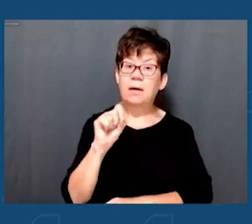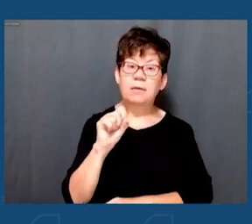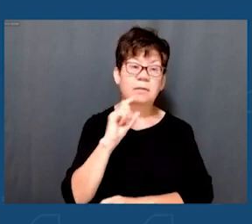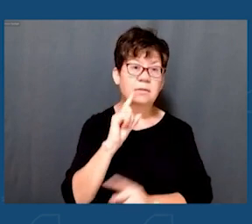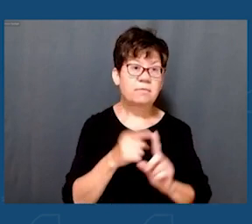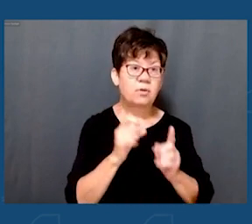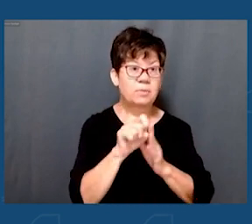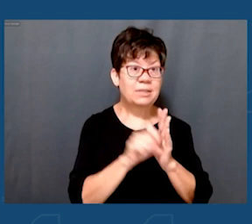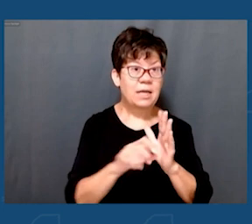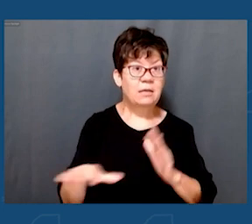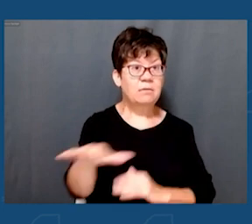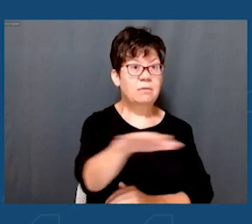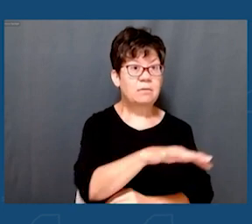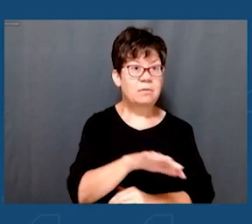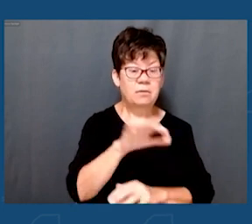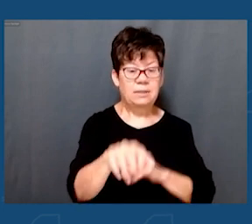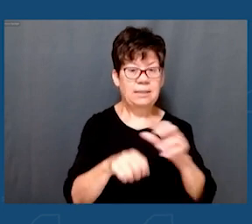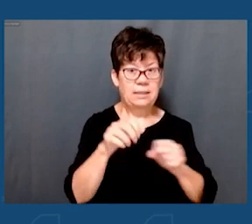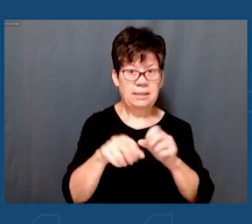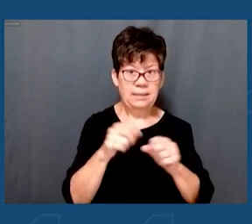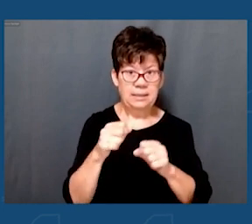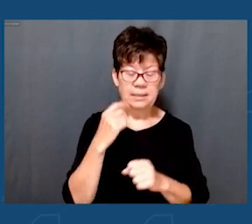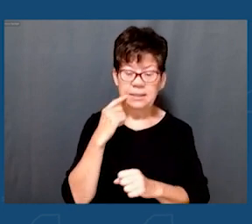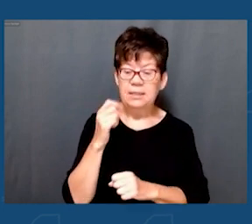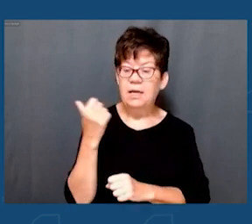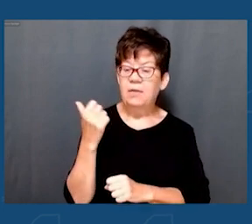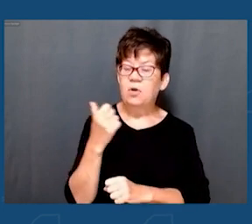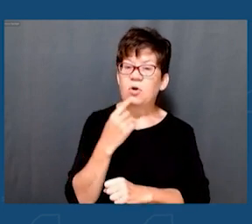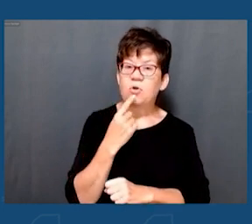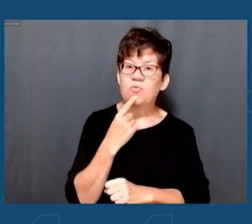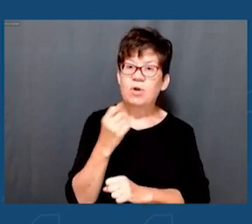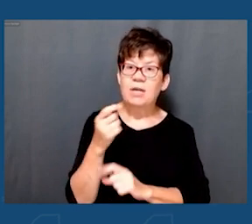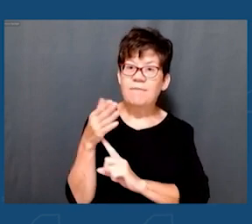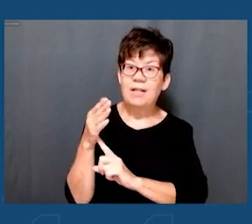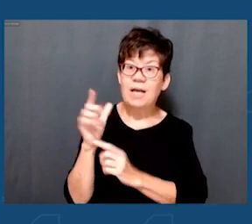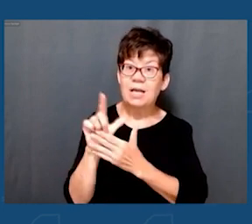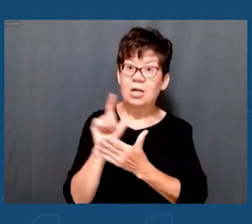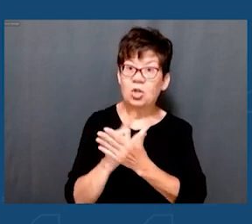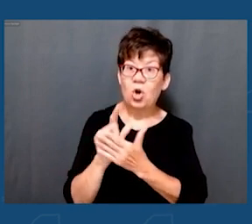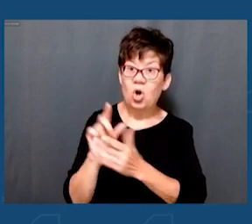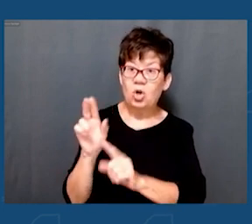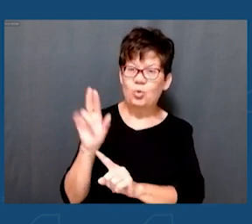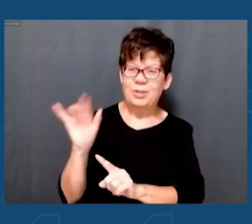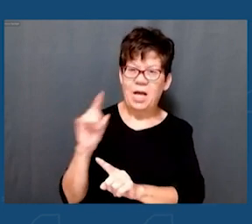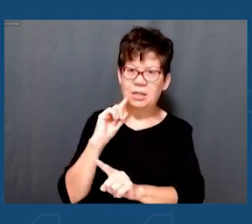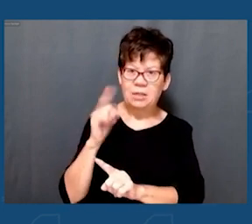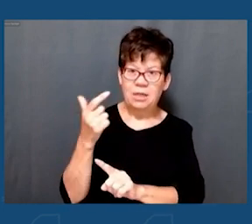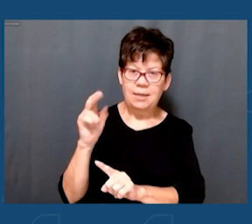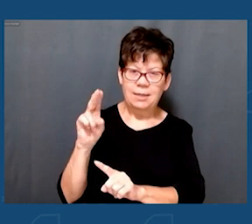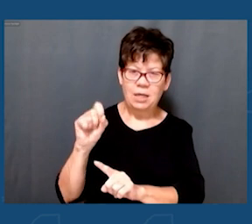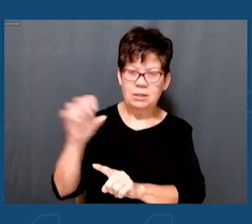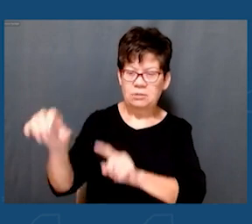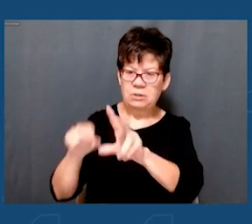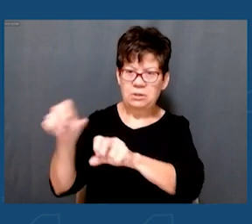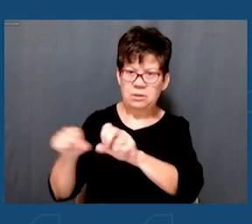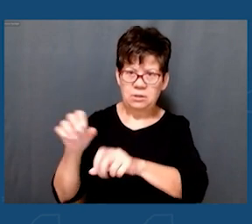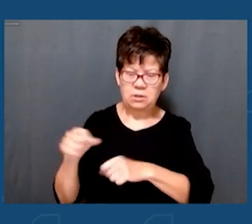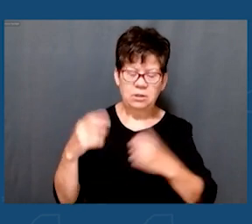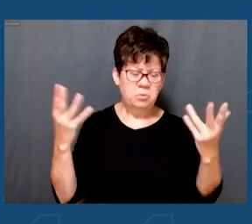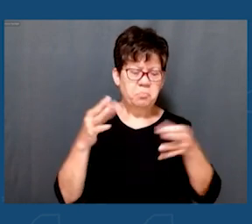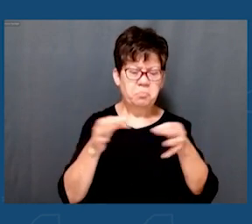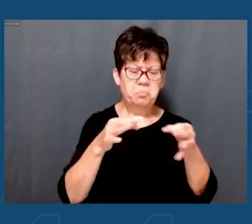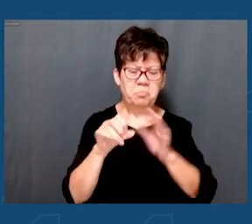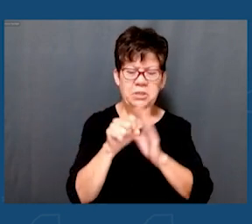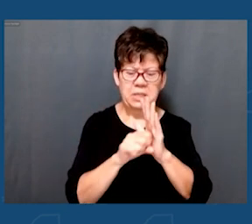those seized through New York State's red flag law, which you've heard me speak about. Let me just talk about what's going on across the state and how it's